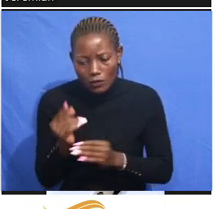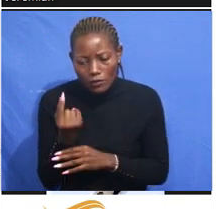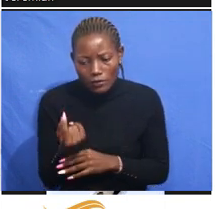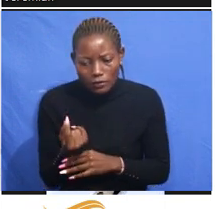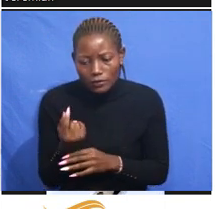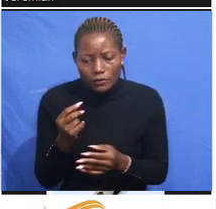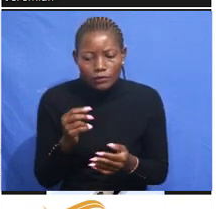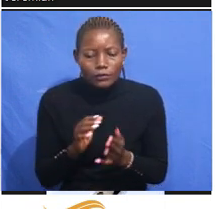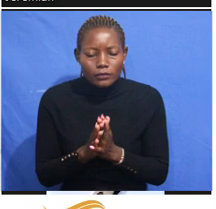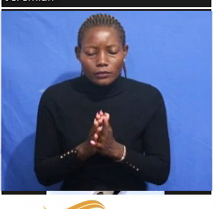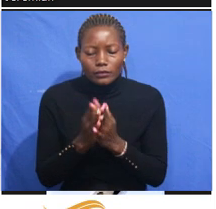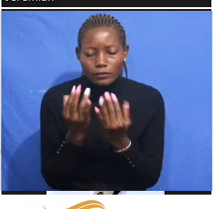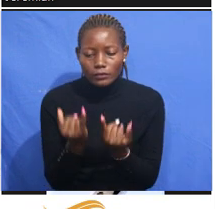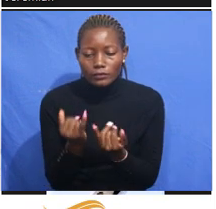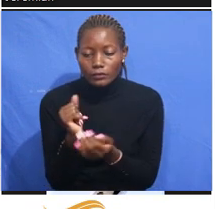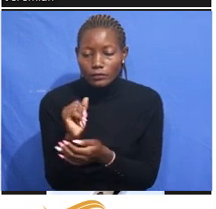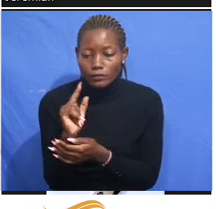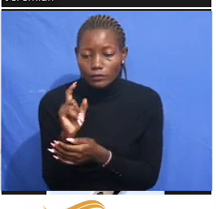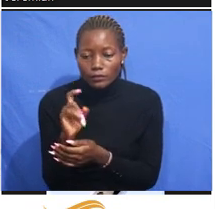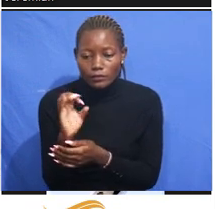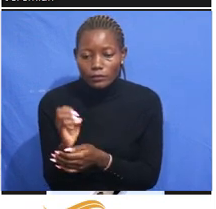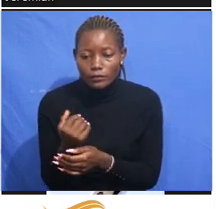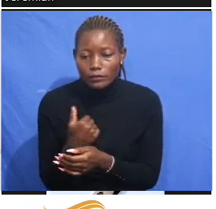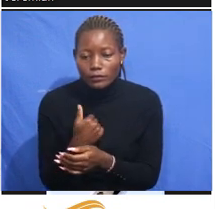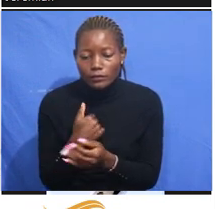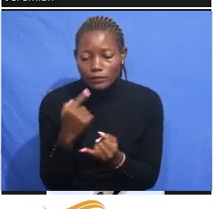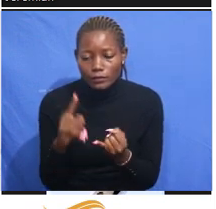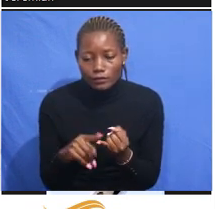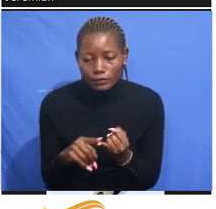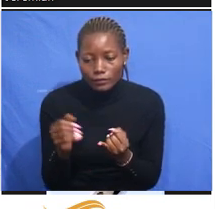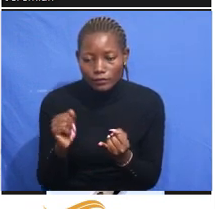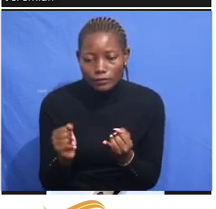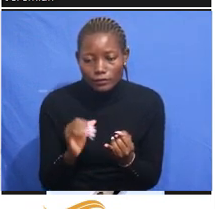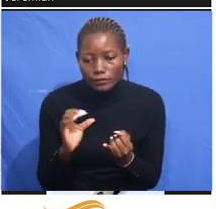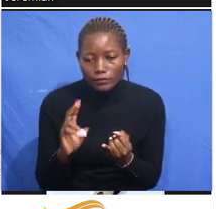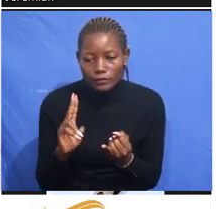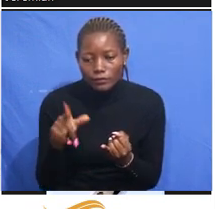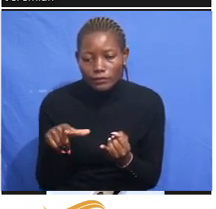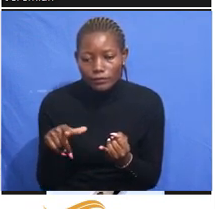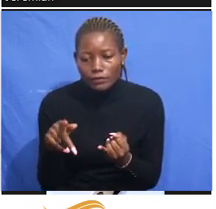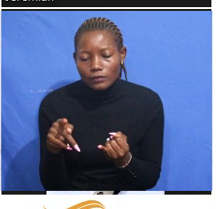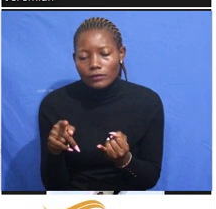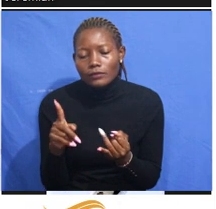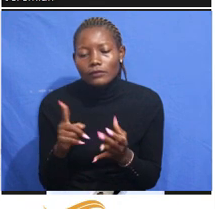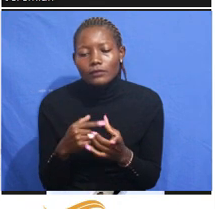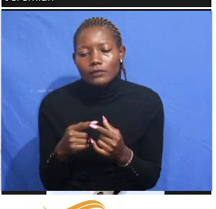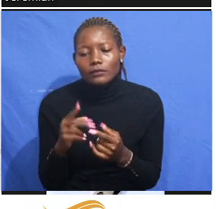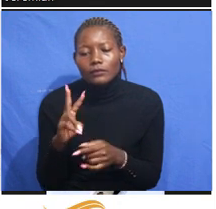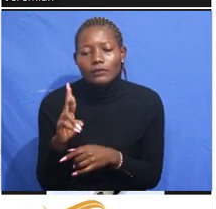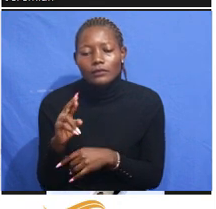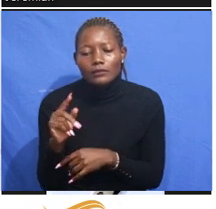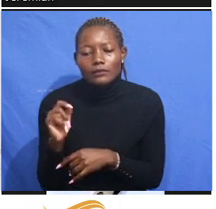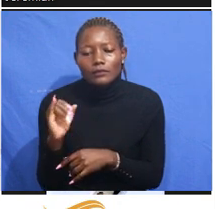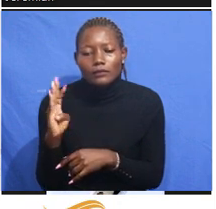skeleton contains, there is now what we call the skull, and then there is the vertebral column, and then there is